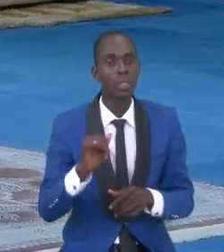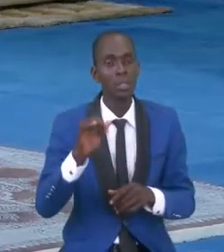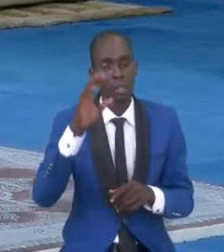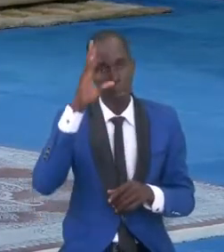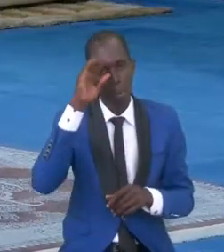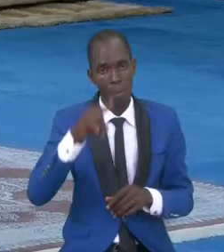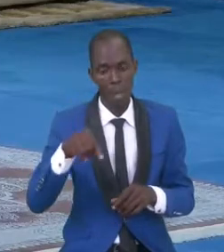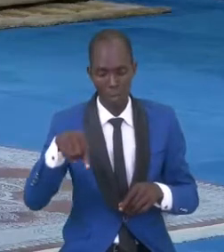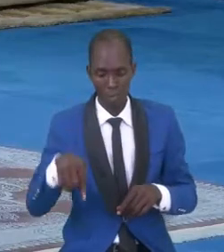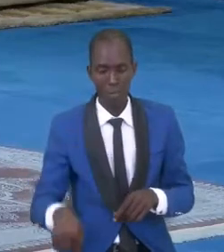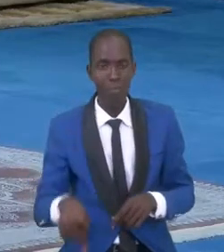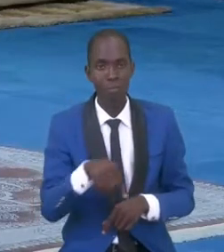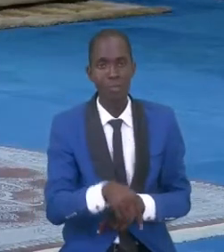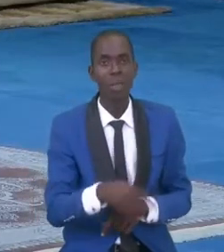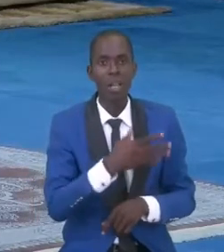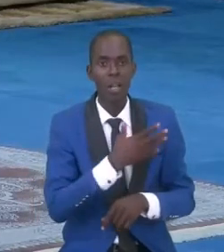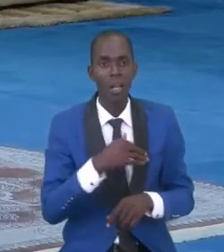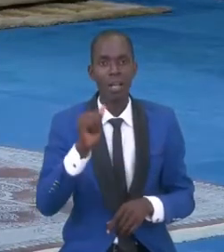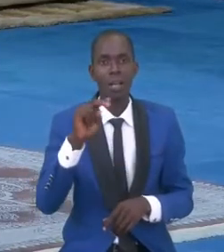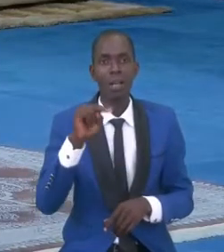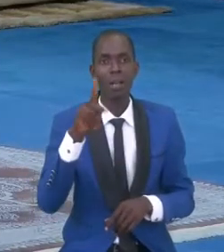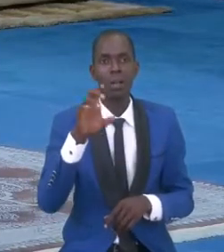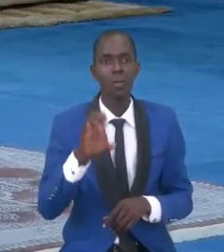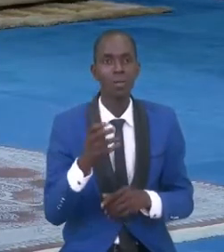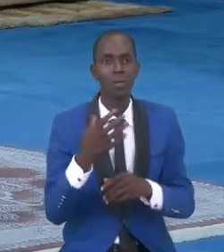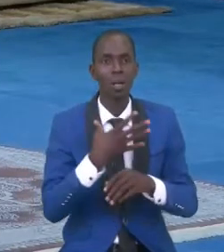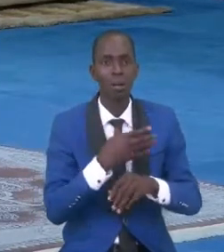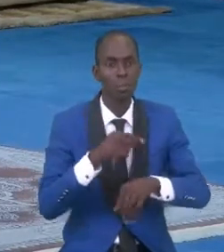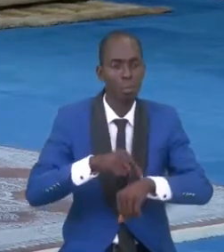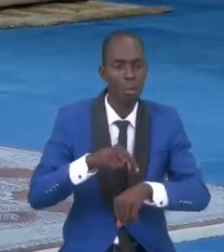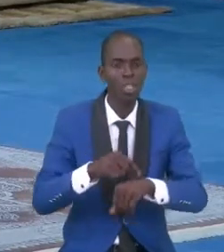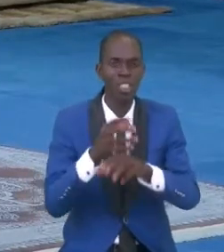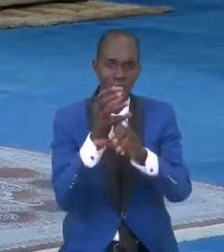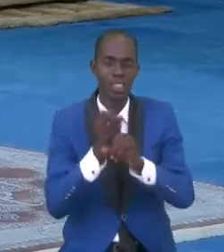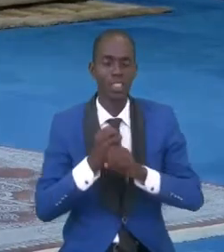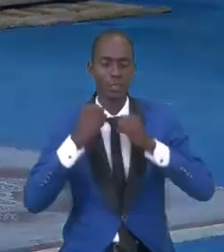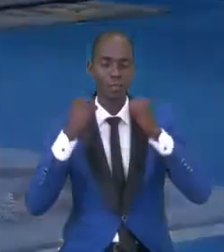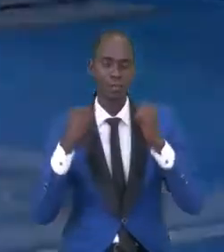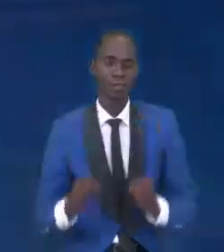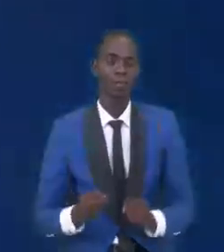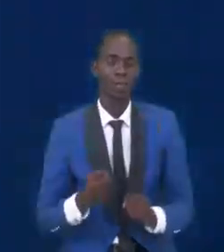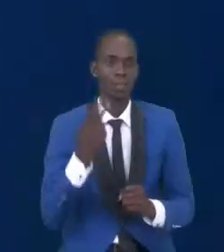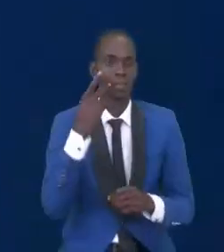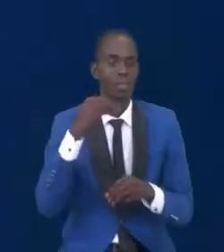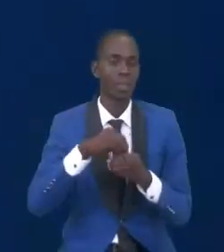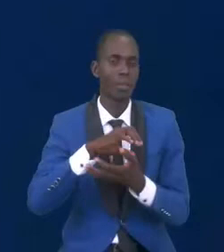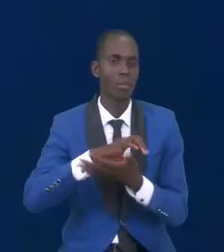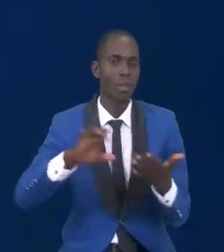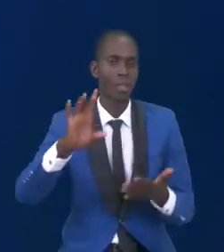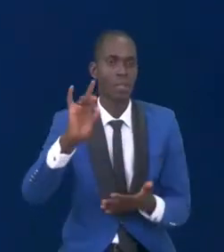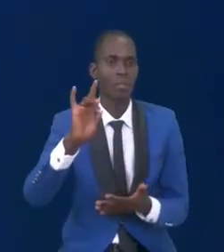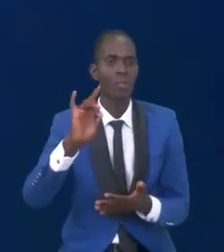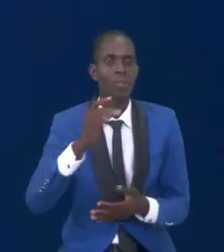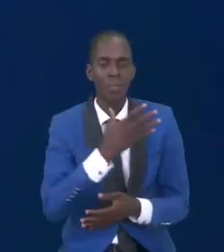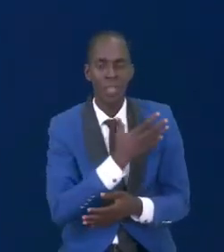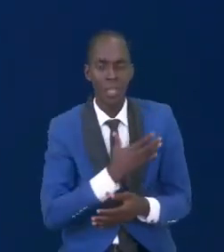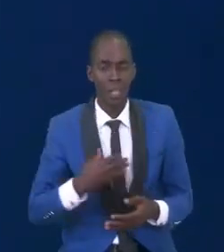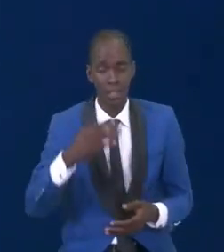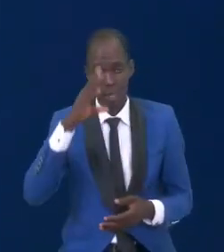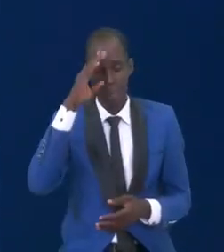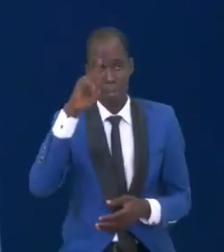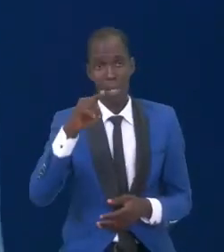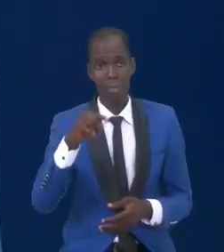and ankle bones received strength. Look at verse 8. And he, leaping